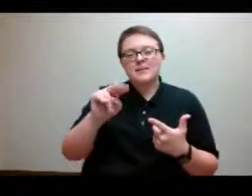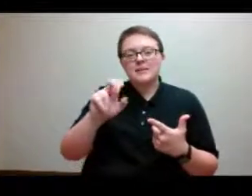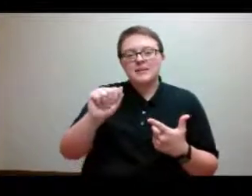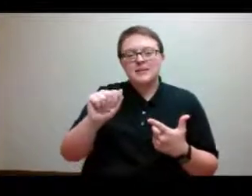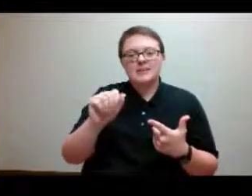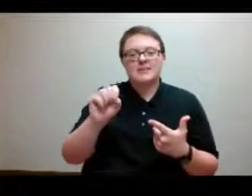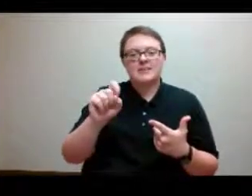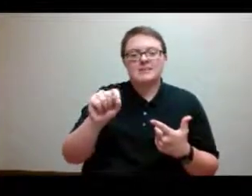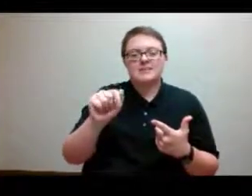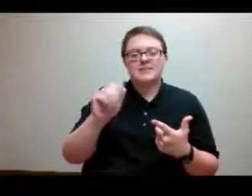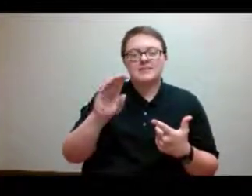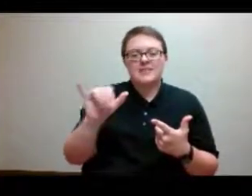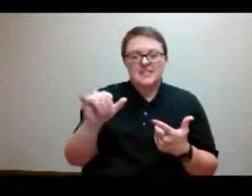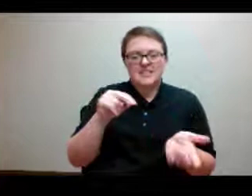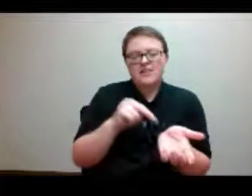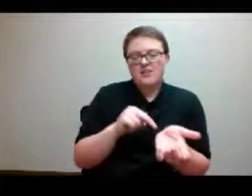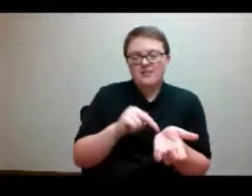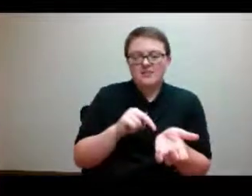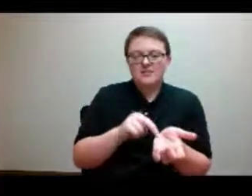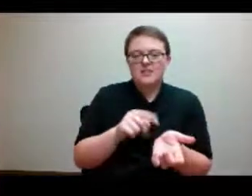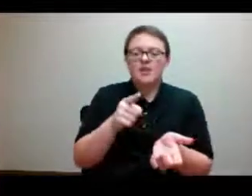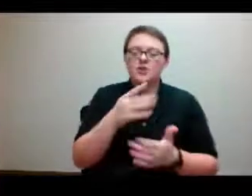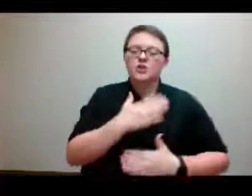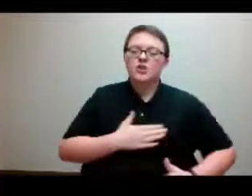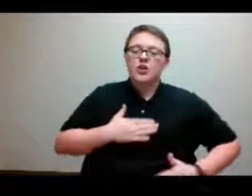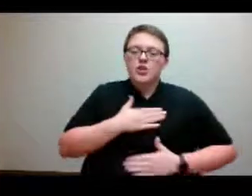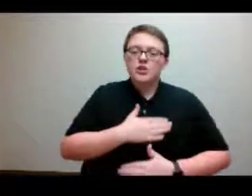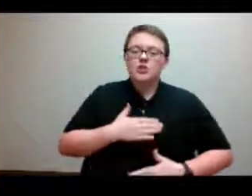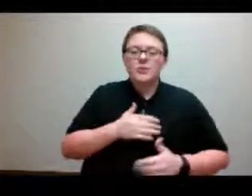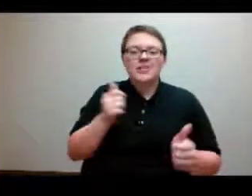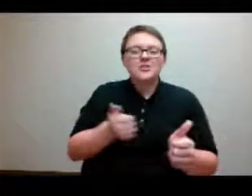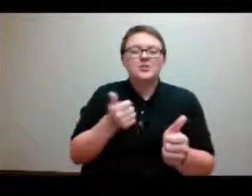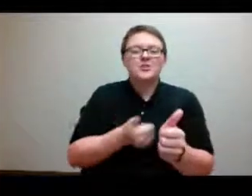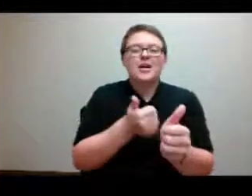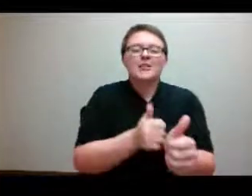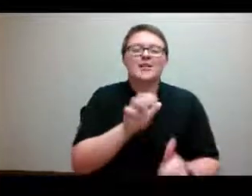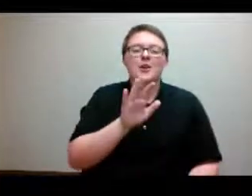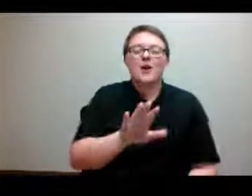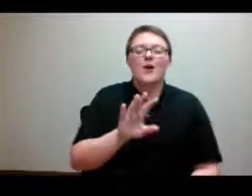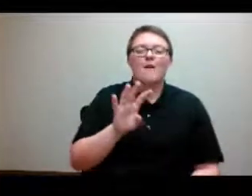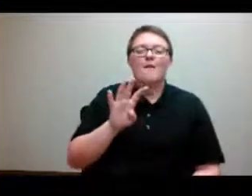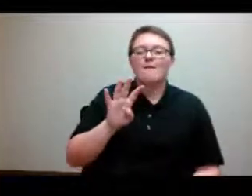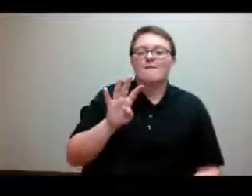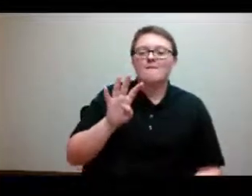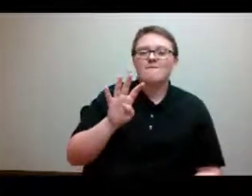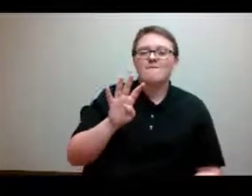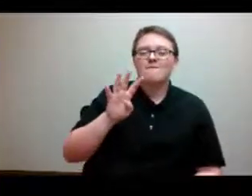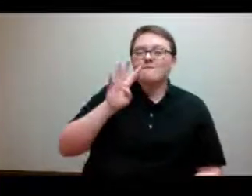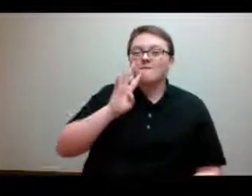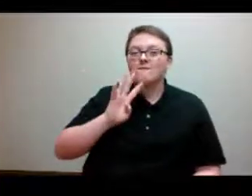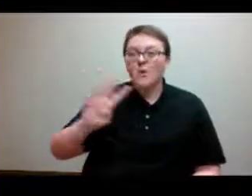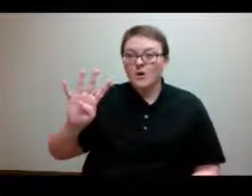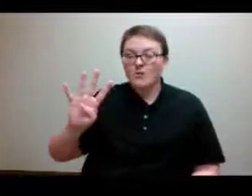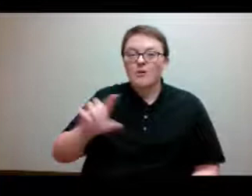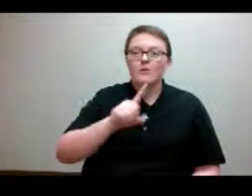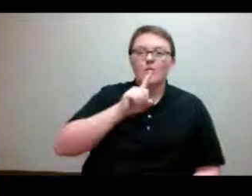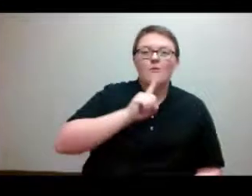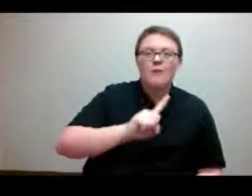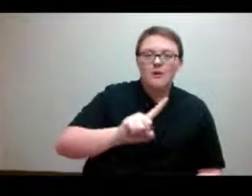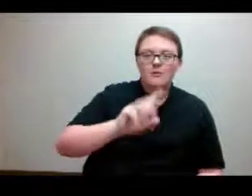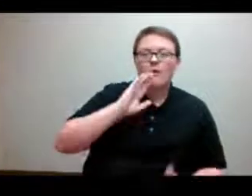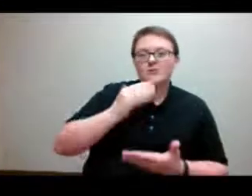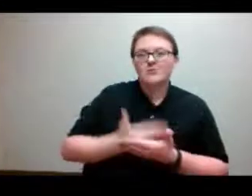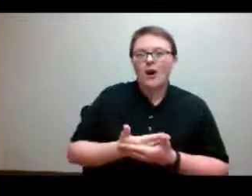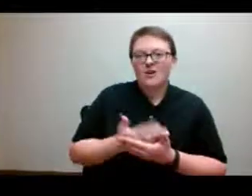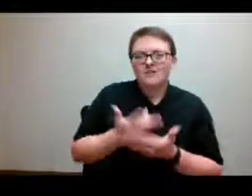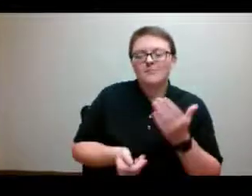10 years. Likes to spend her free time chasing after her 4- and 1-year-old daughters. Oh my, that